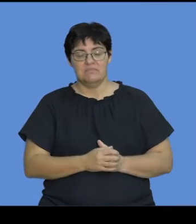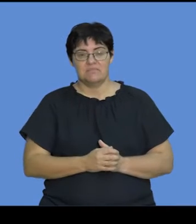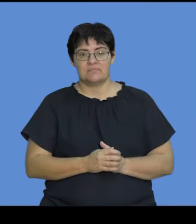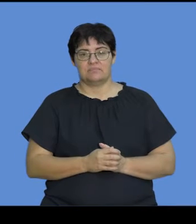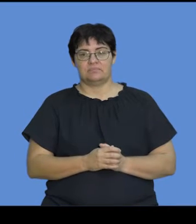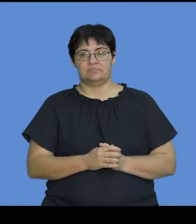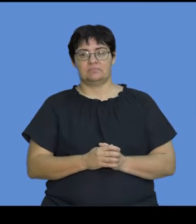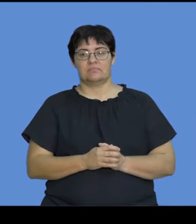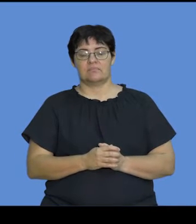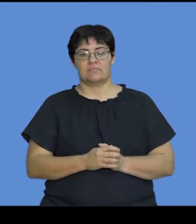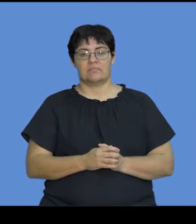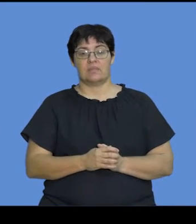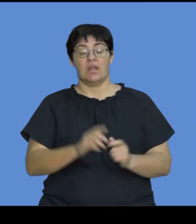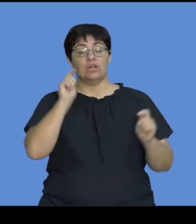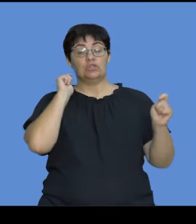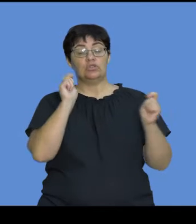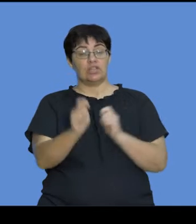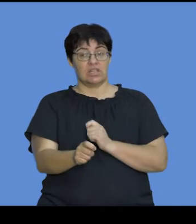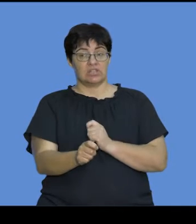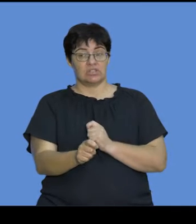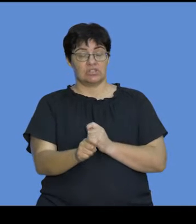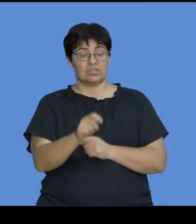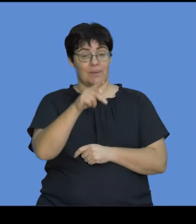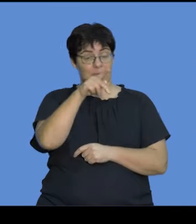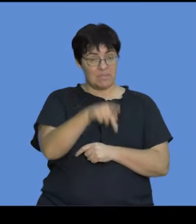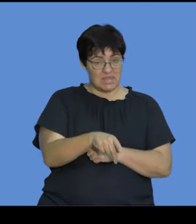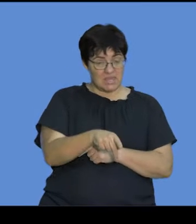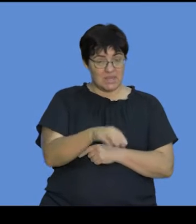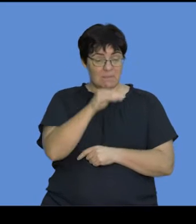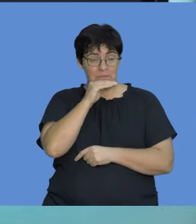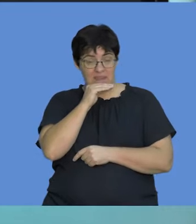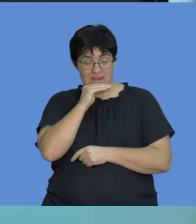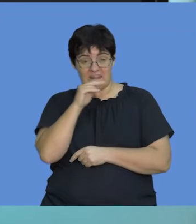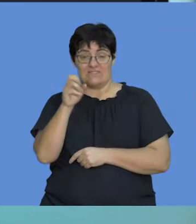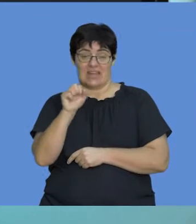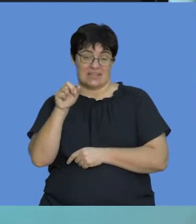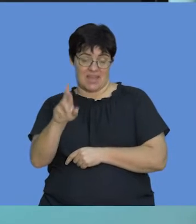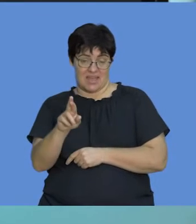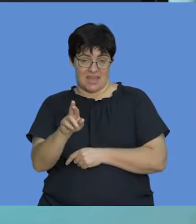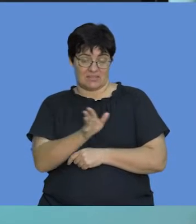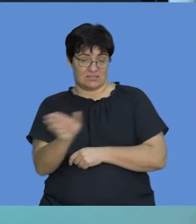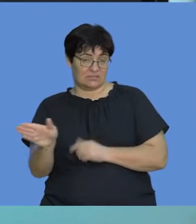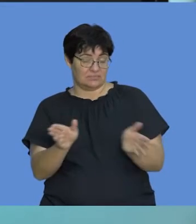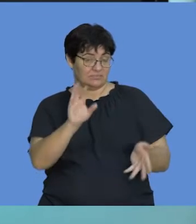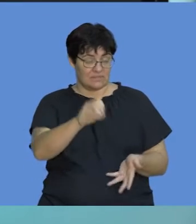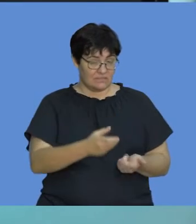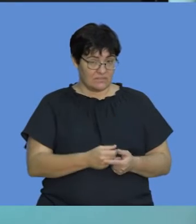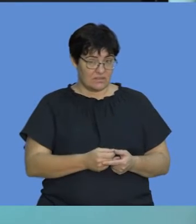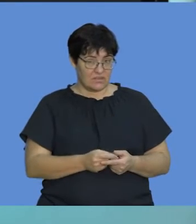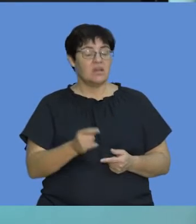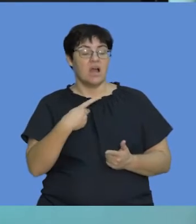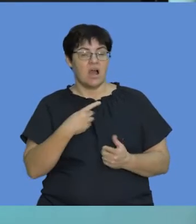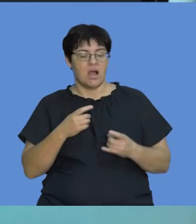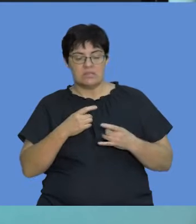so change in momentum is a vector. And this is the one where